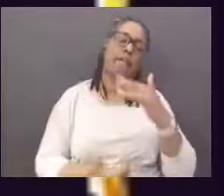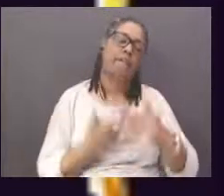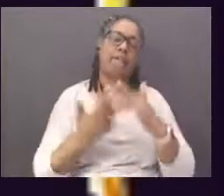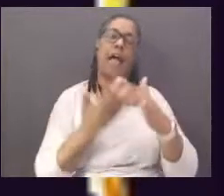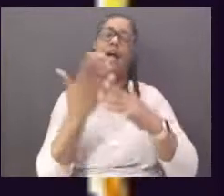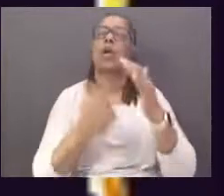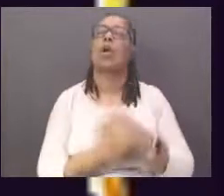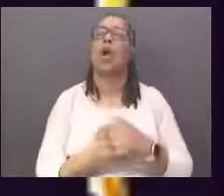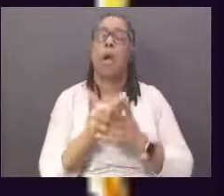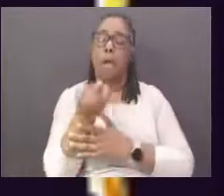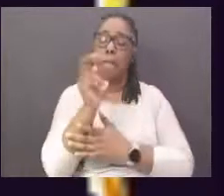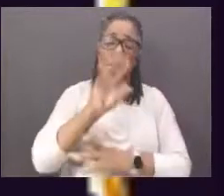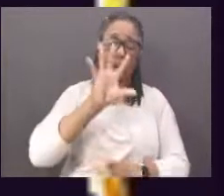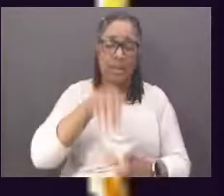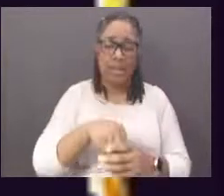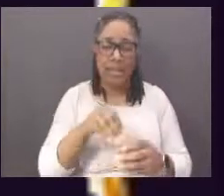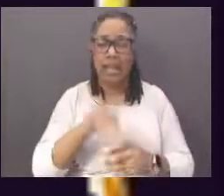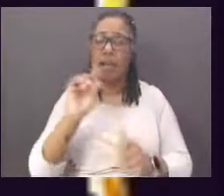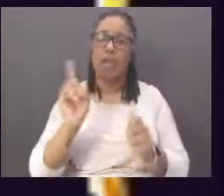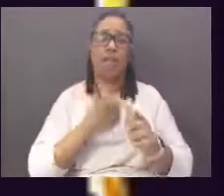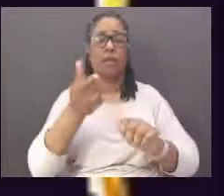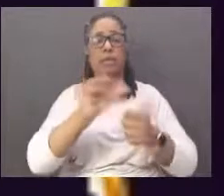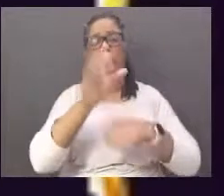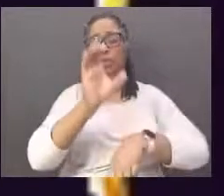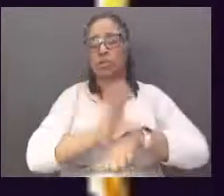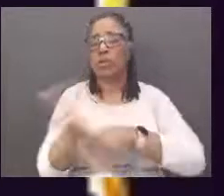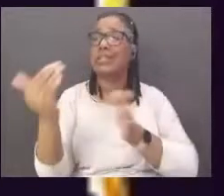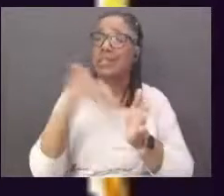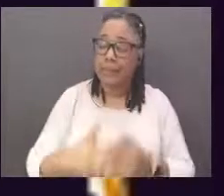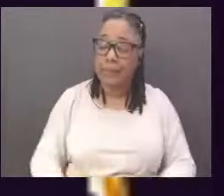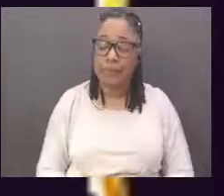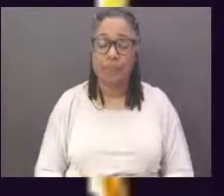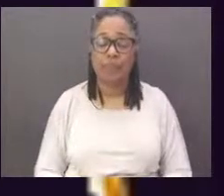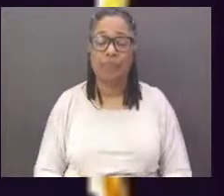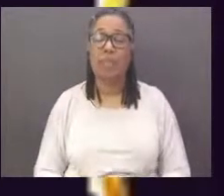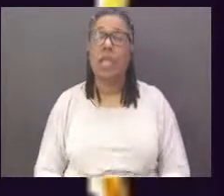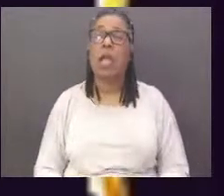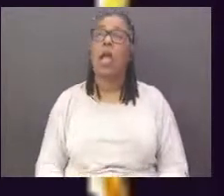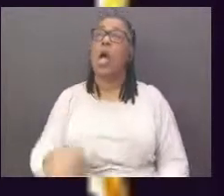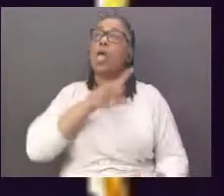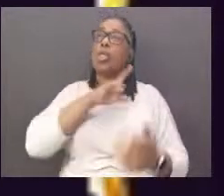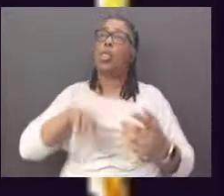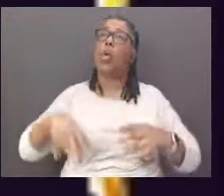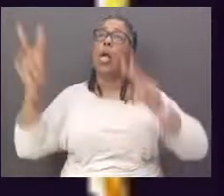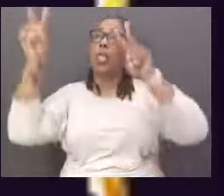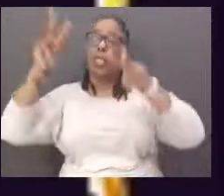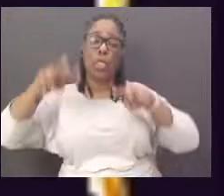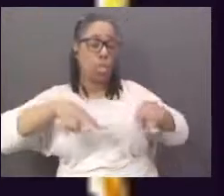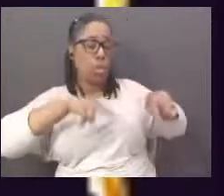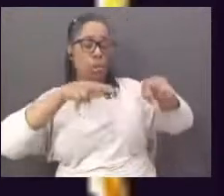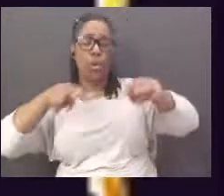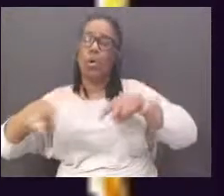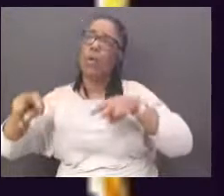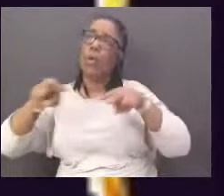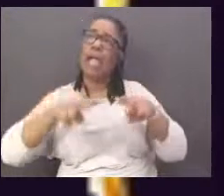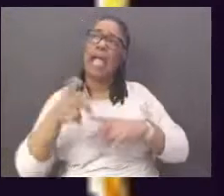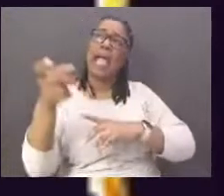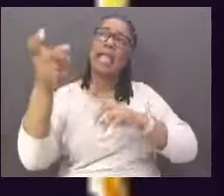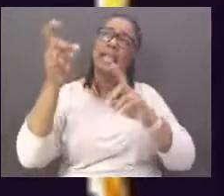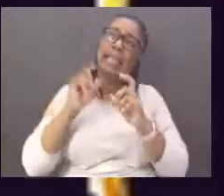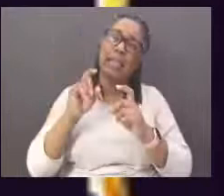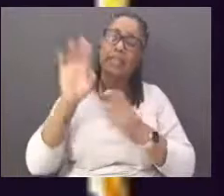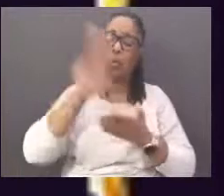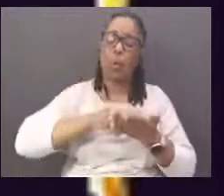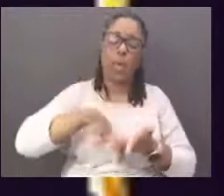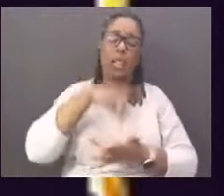Church, North Indianapolis, once again. Look down upon this harvest and these laborers. Give us the promised Holy Ghost. We need